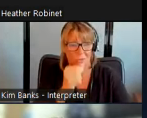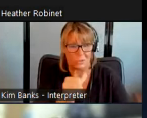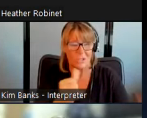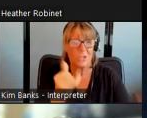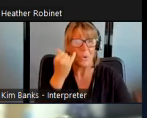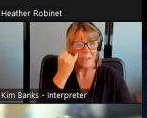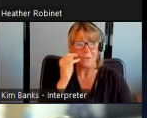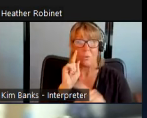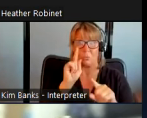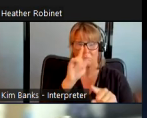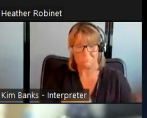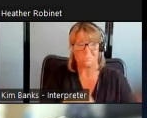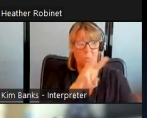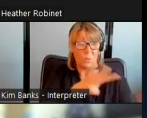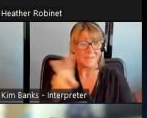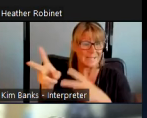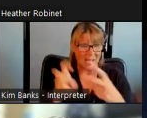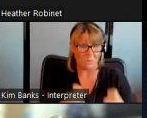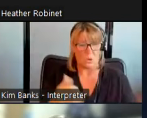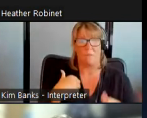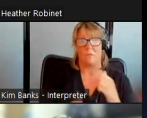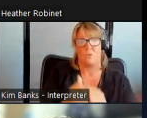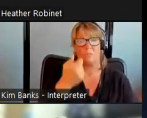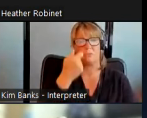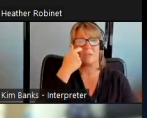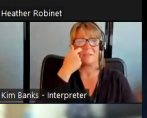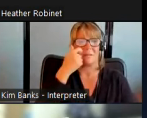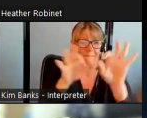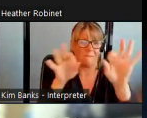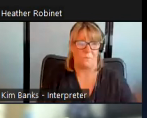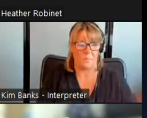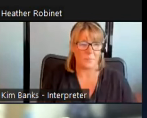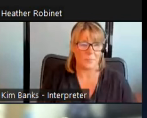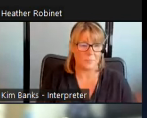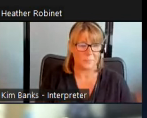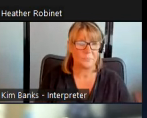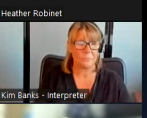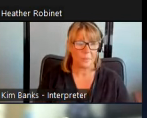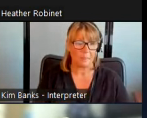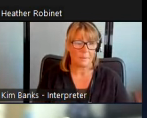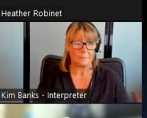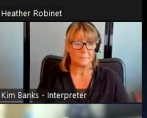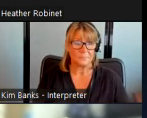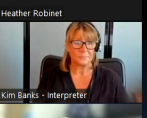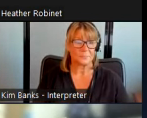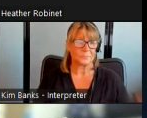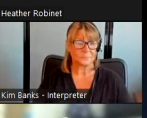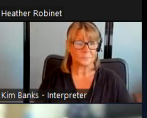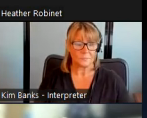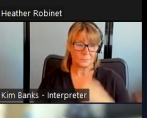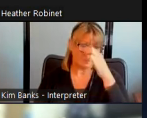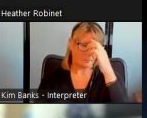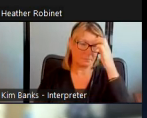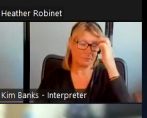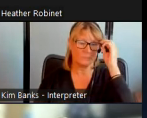The next section or couple of sections that I'm going to walk you through include a series of,